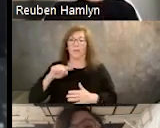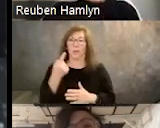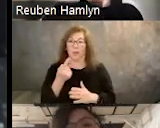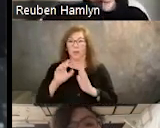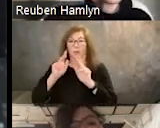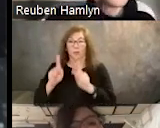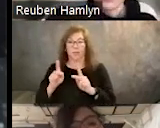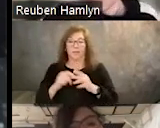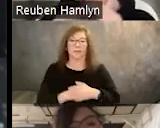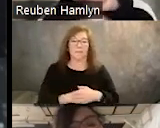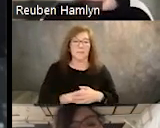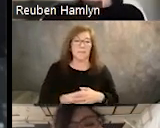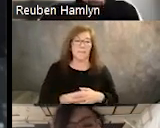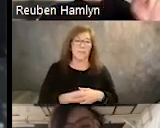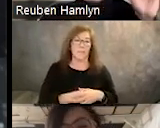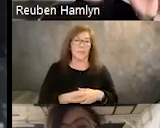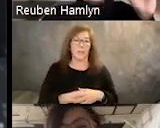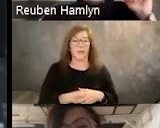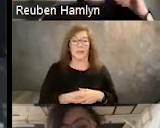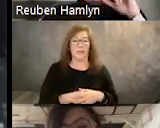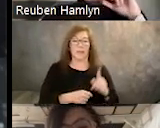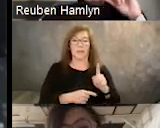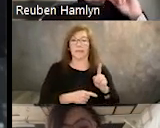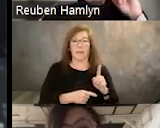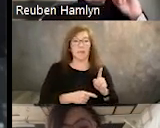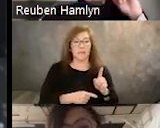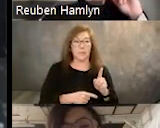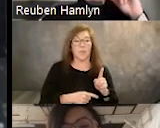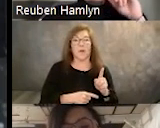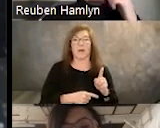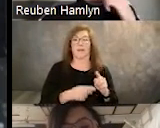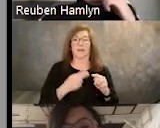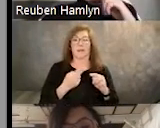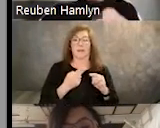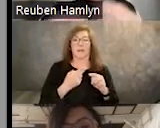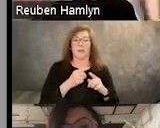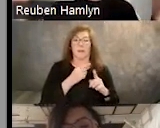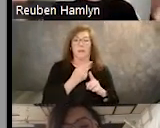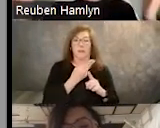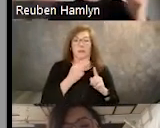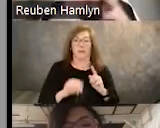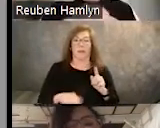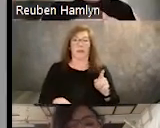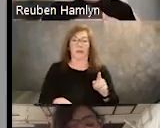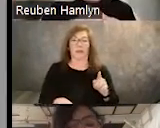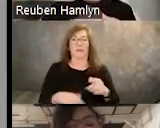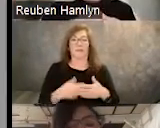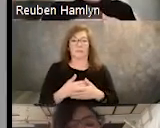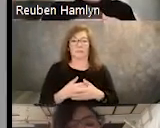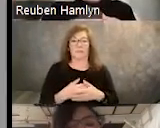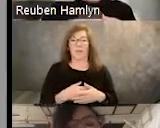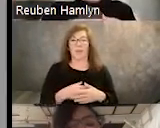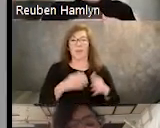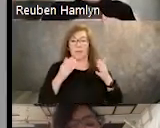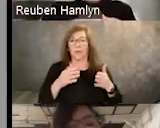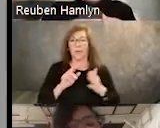person. And that was, you know, one use case that we're gonna bring up. And the second one over this is like, we focus on the